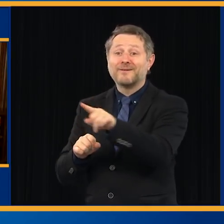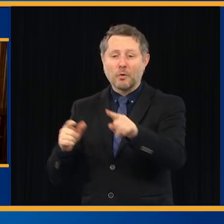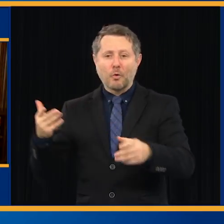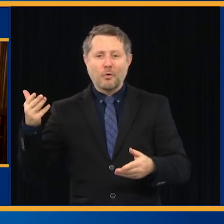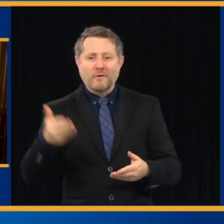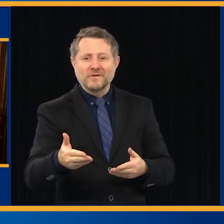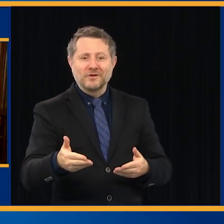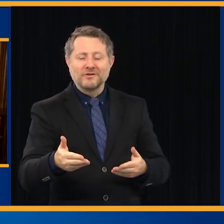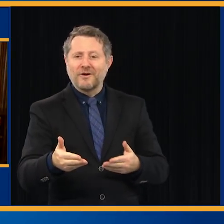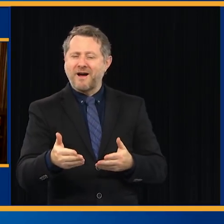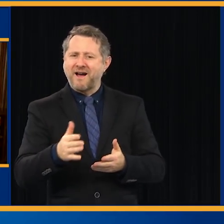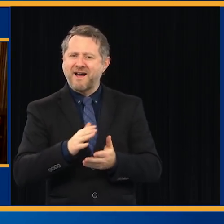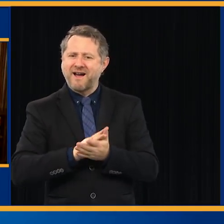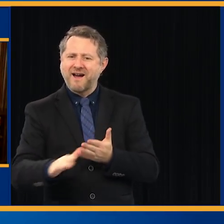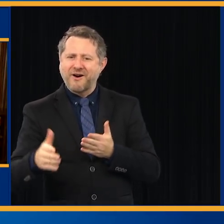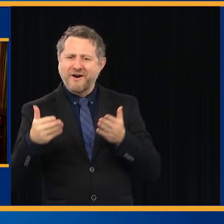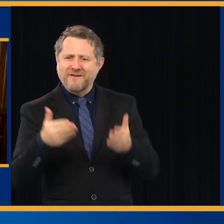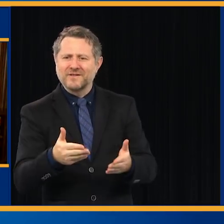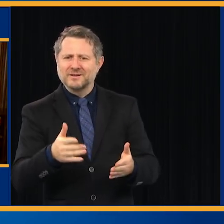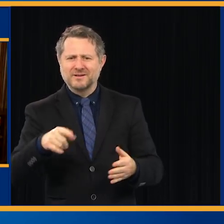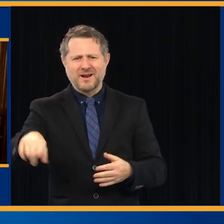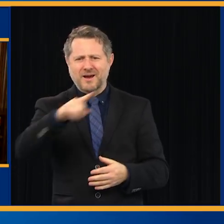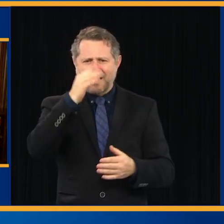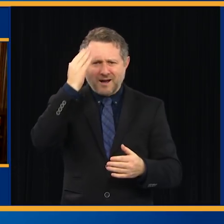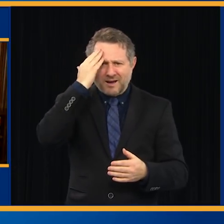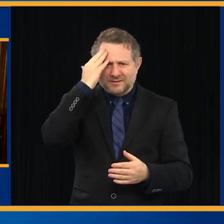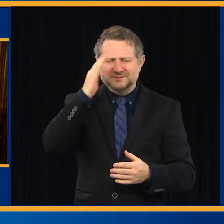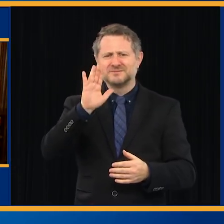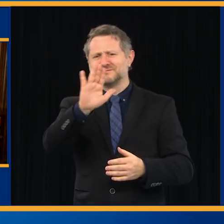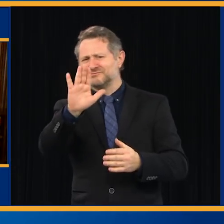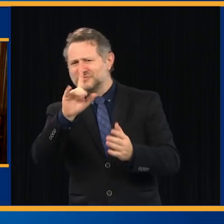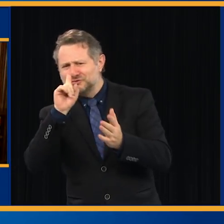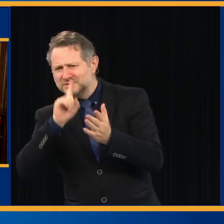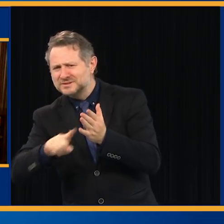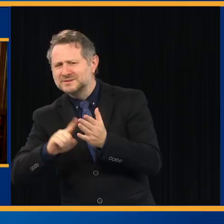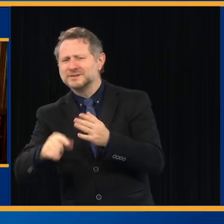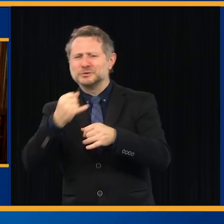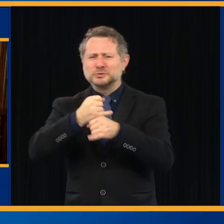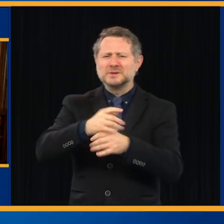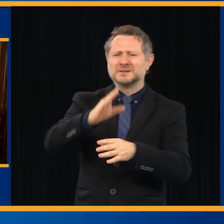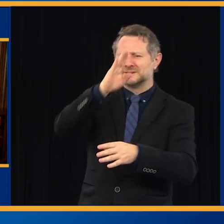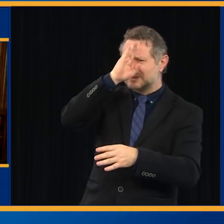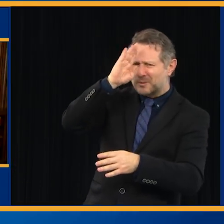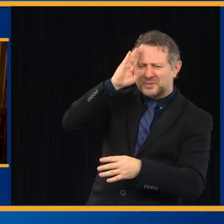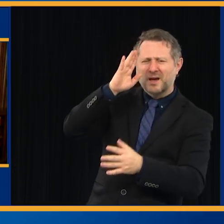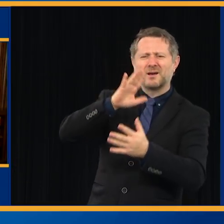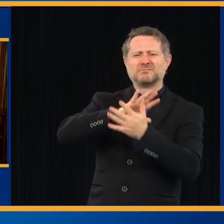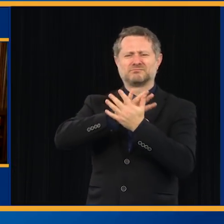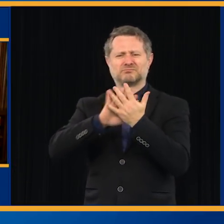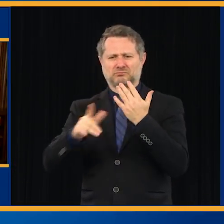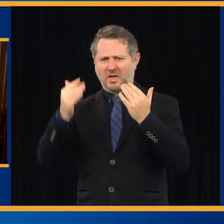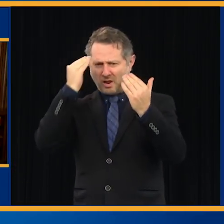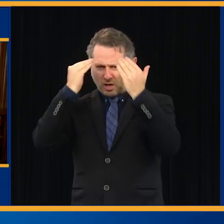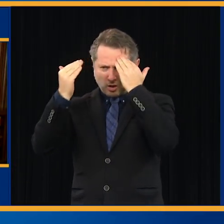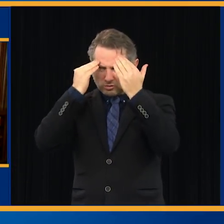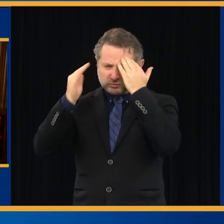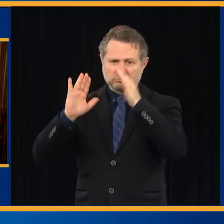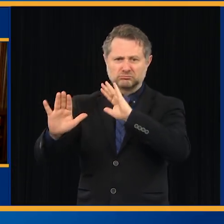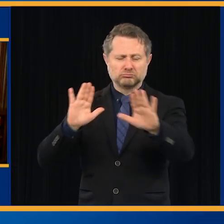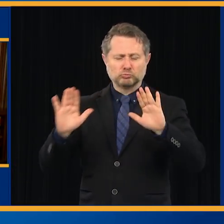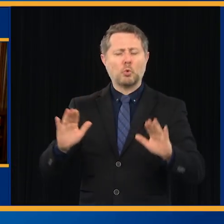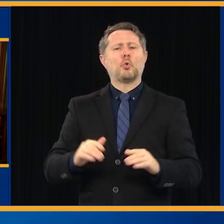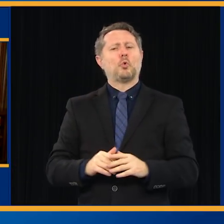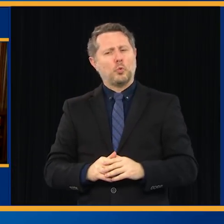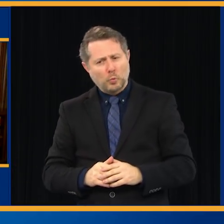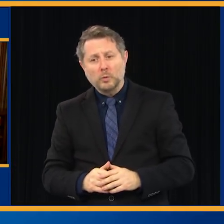of intellectual capacity, your research institutions, your hospitals, because we know that there are going to be breakthroughs, or we hope, in